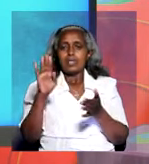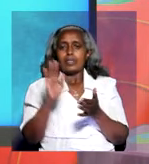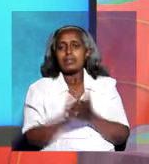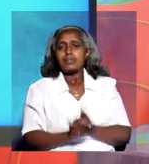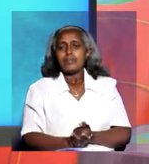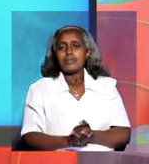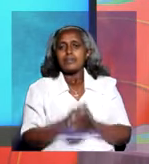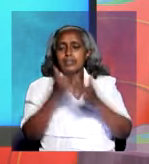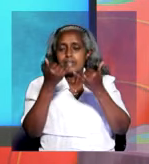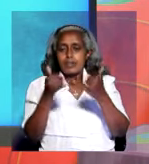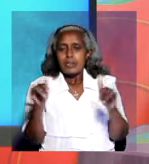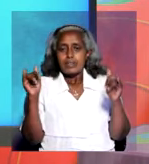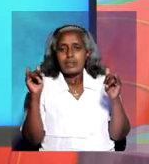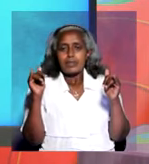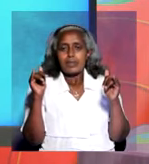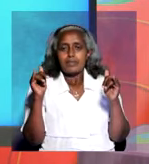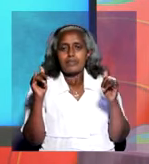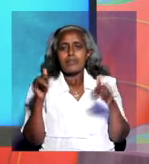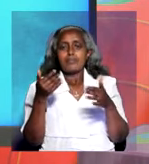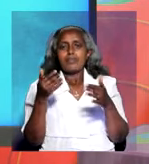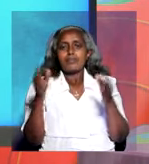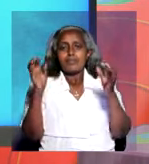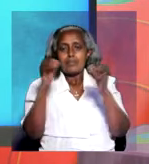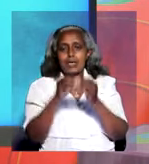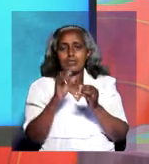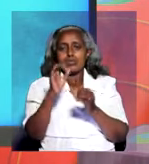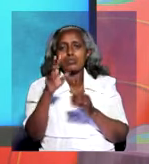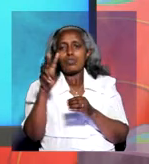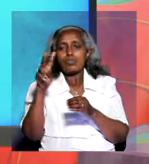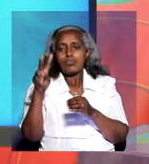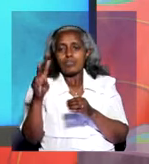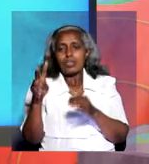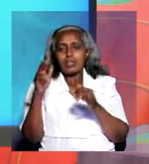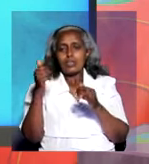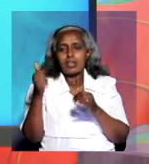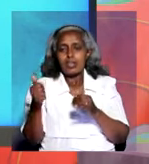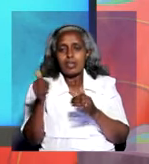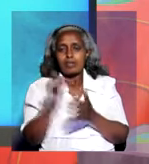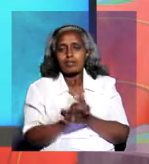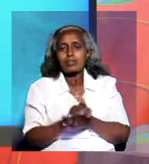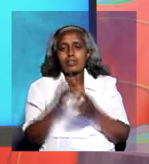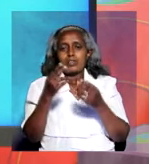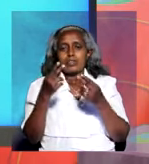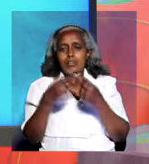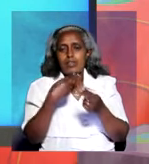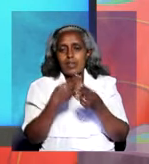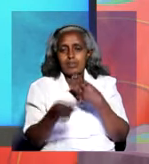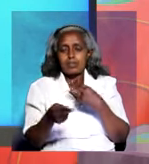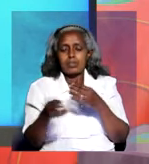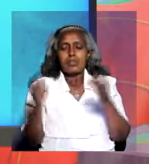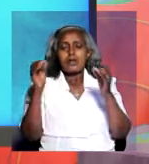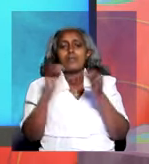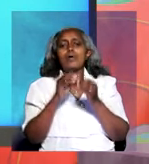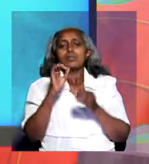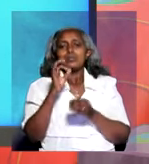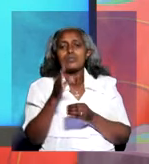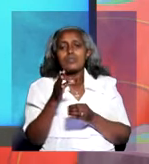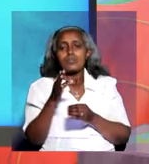B divided by magnitude of vector A times magnitude